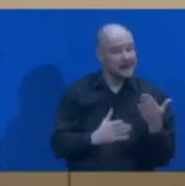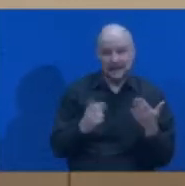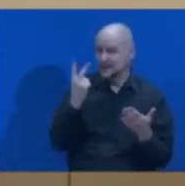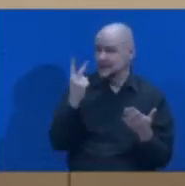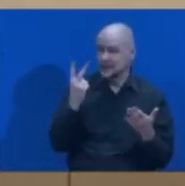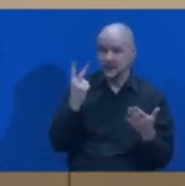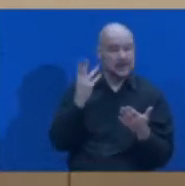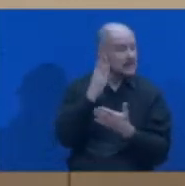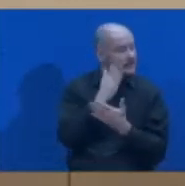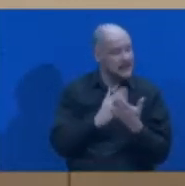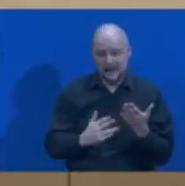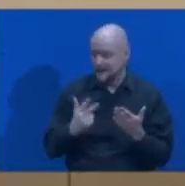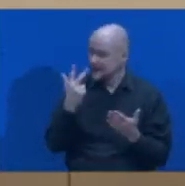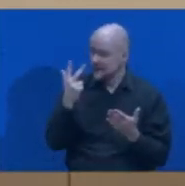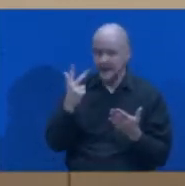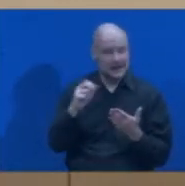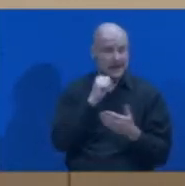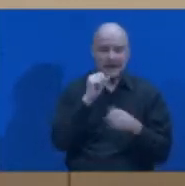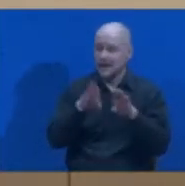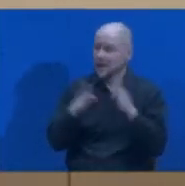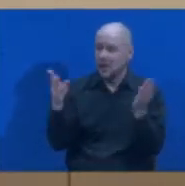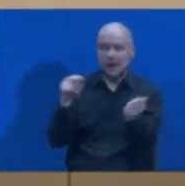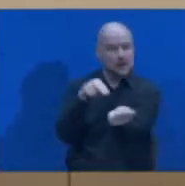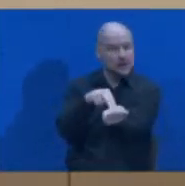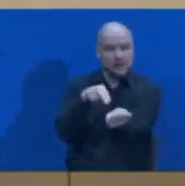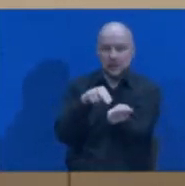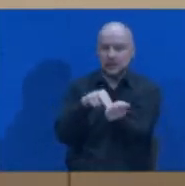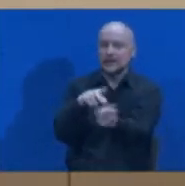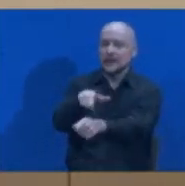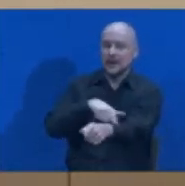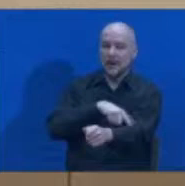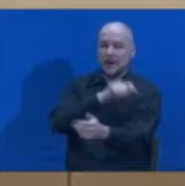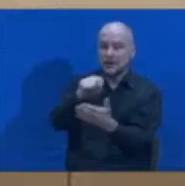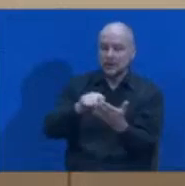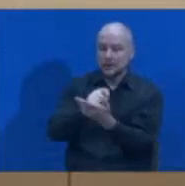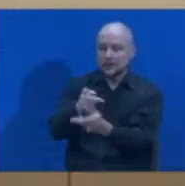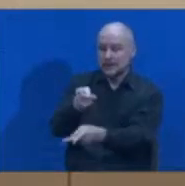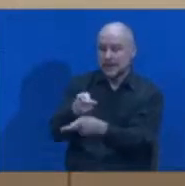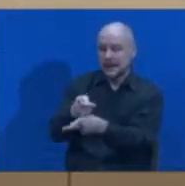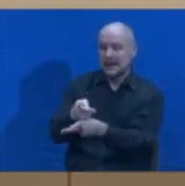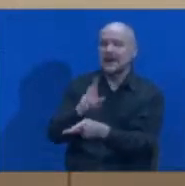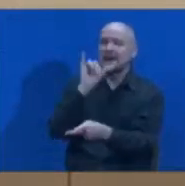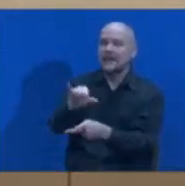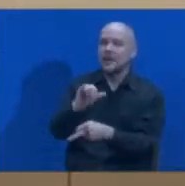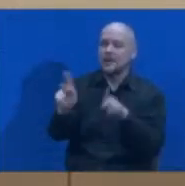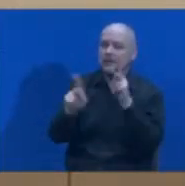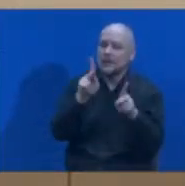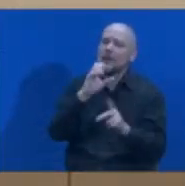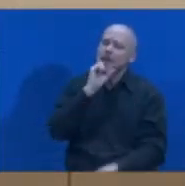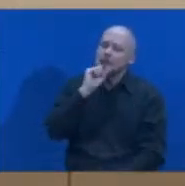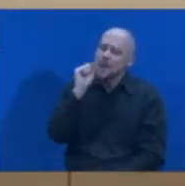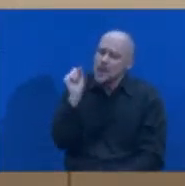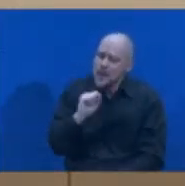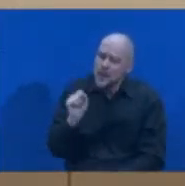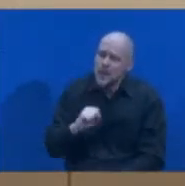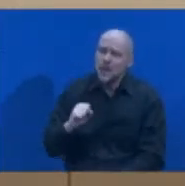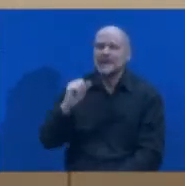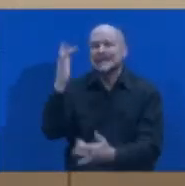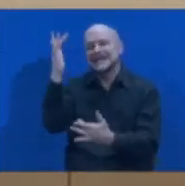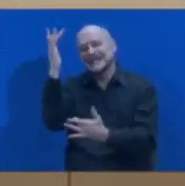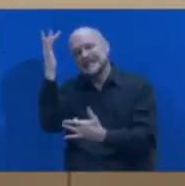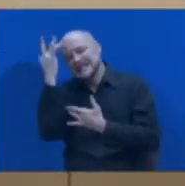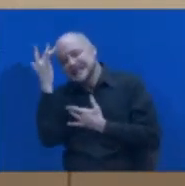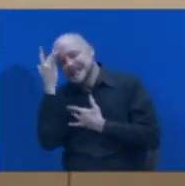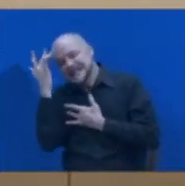to open up nursing homes. That is such a vulnerable population, and we know that the cases that